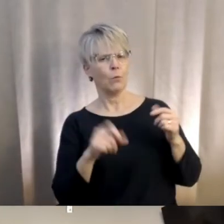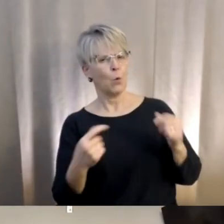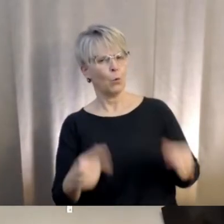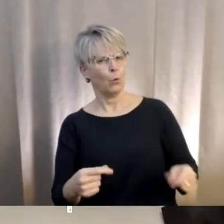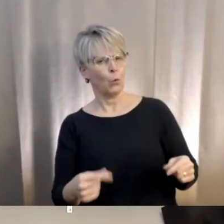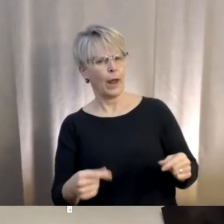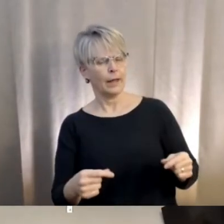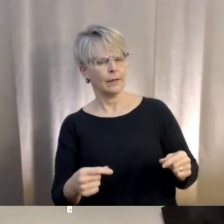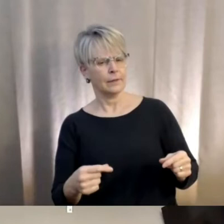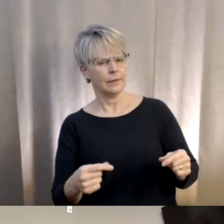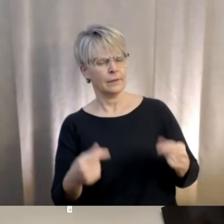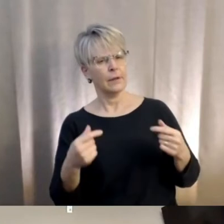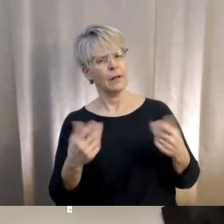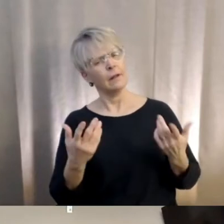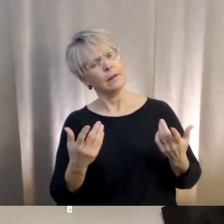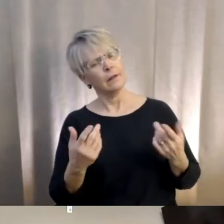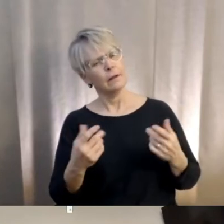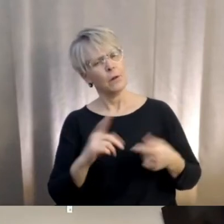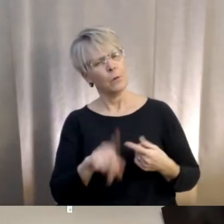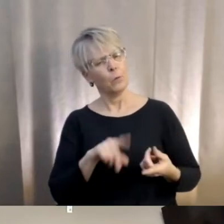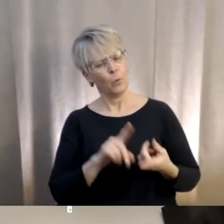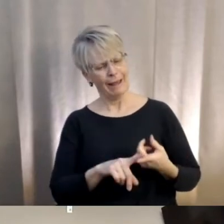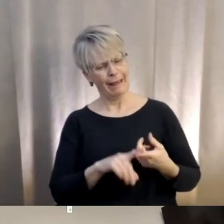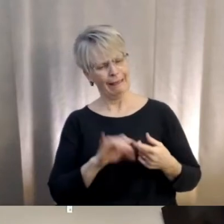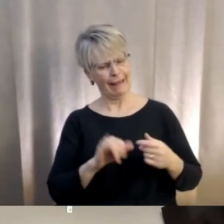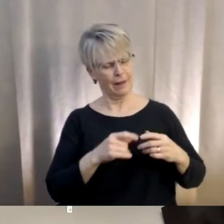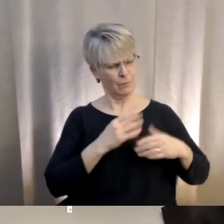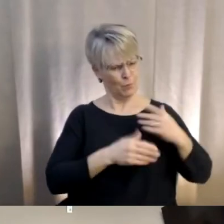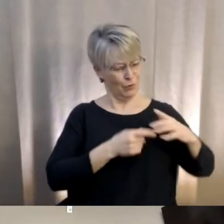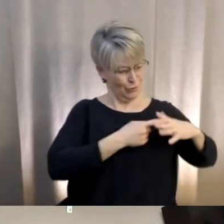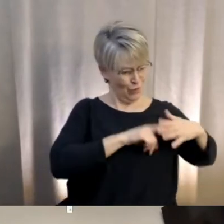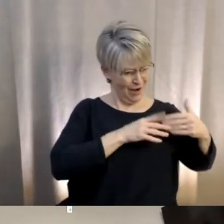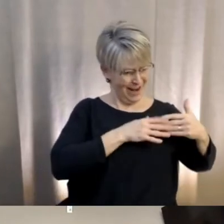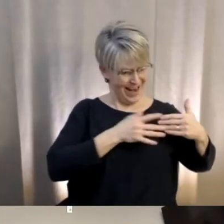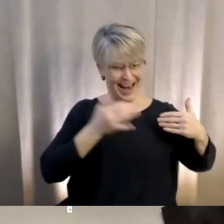when did the department, like, when did the process begin, and where are you at now?